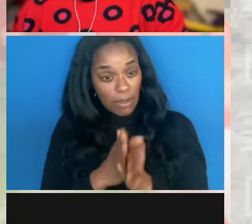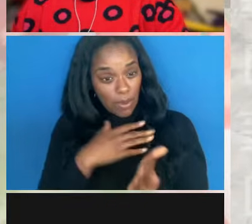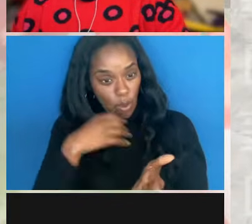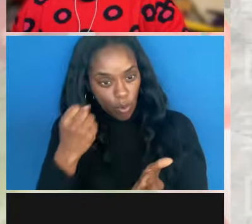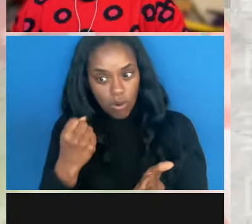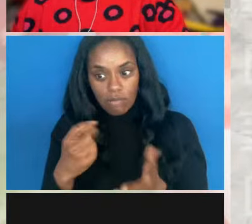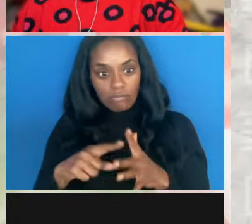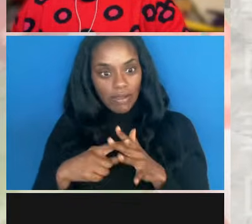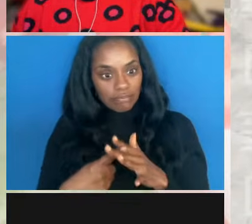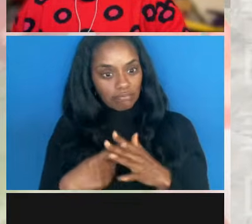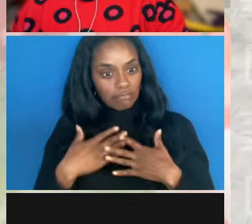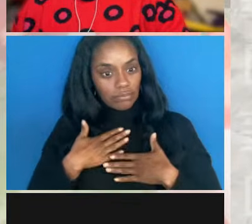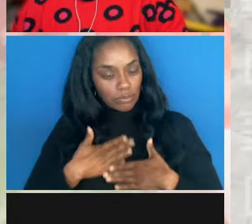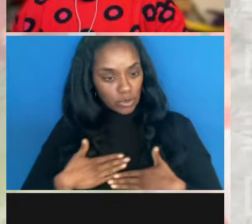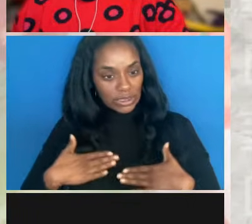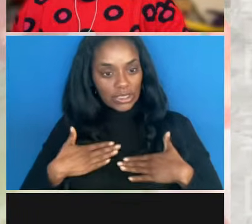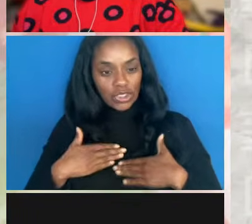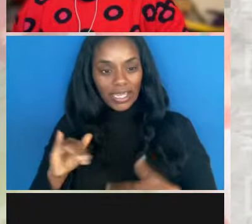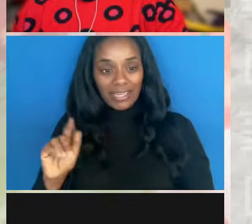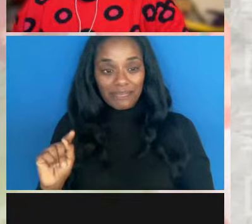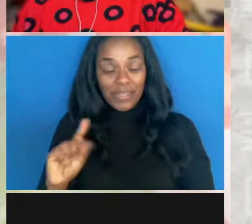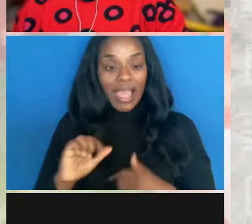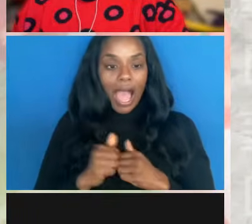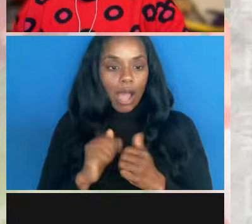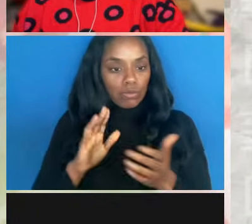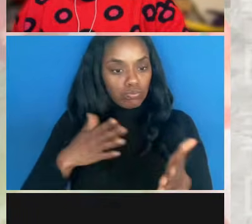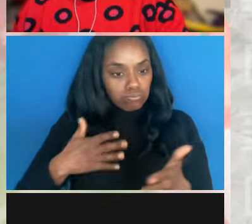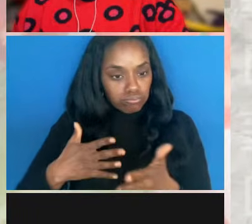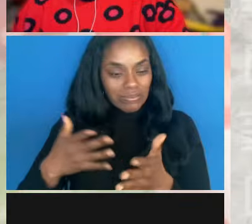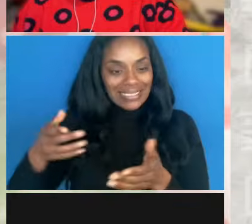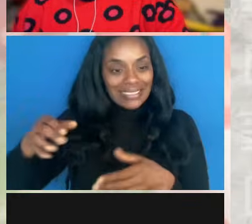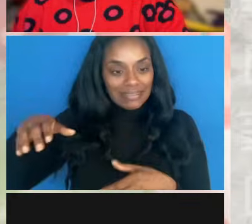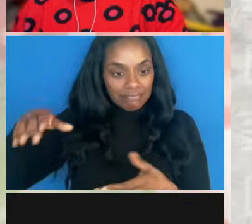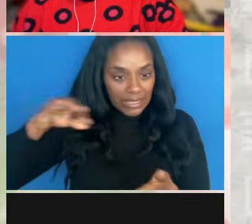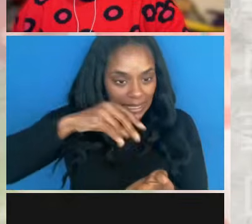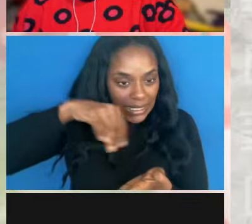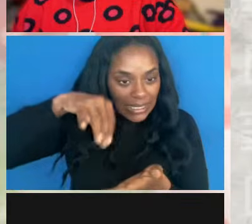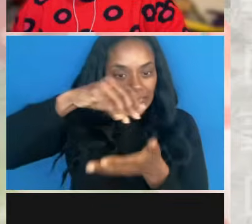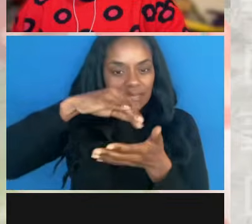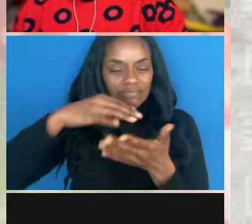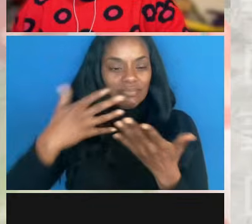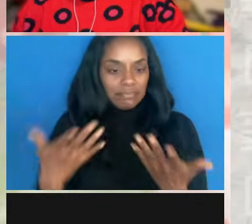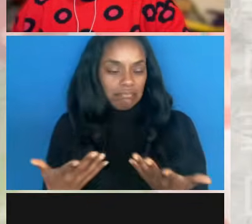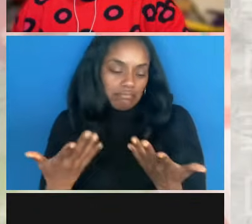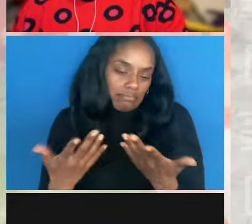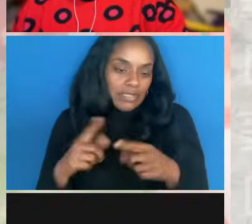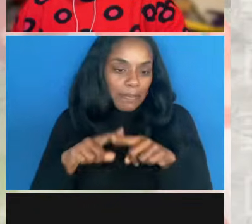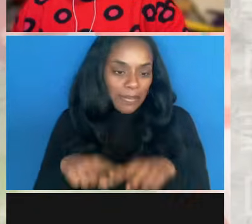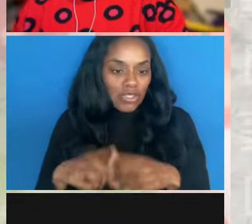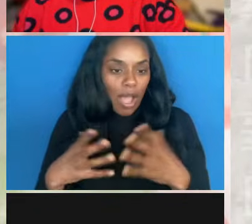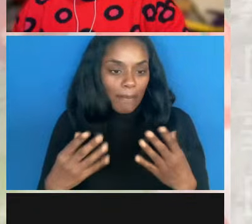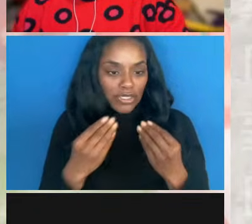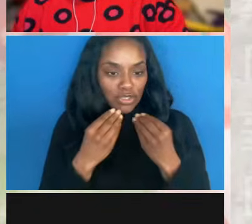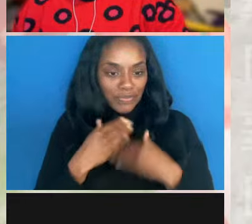it. But of course, how you prepare it and how you season it has everything to do with how much you enjoy it.